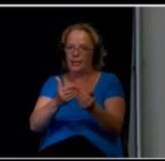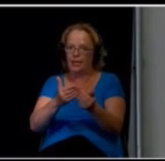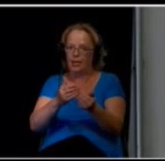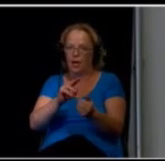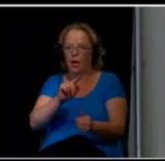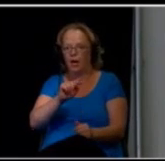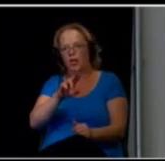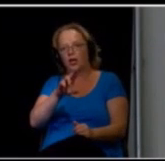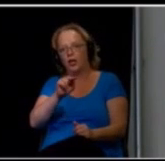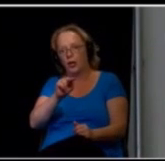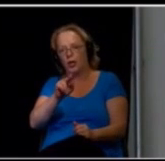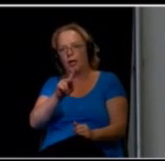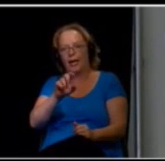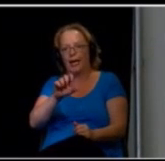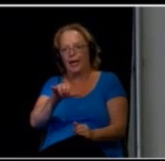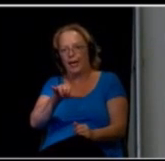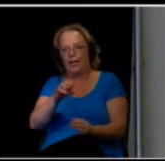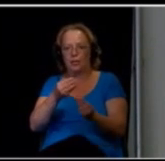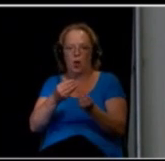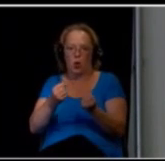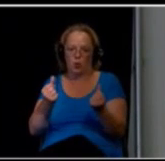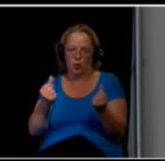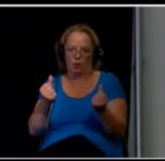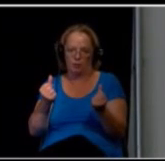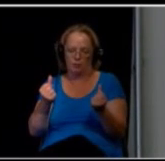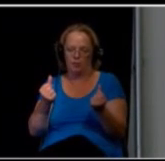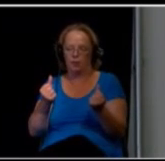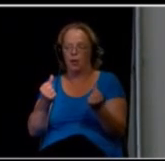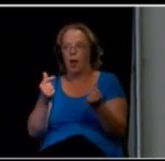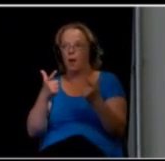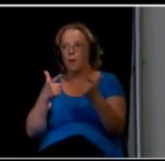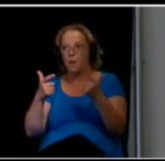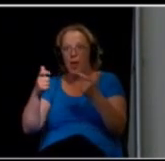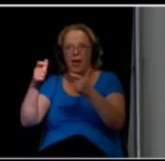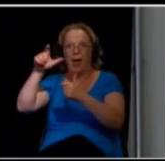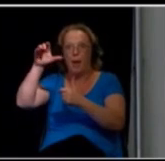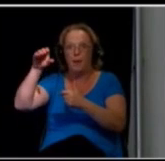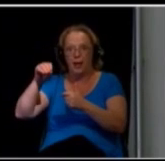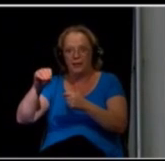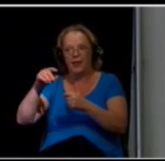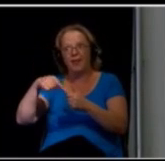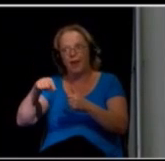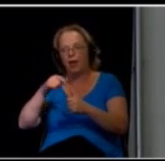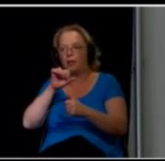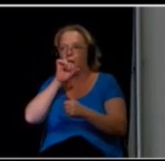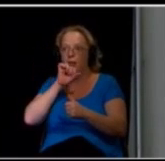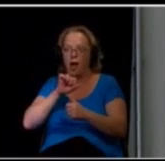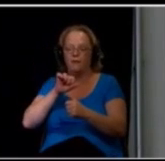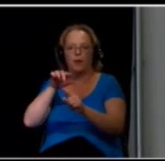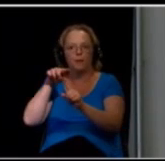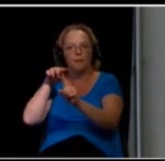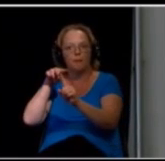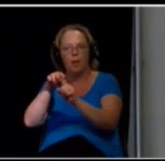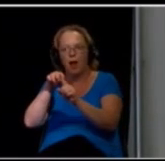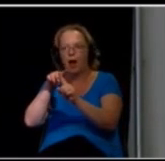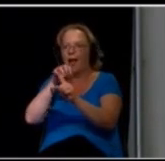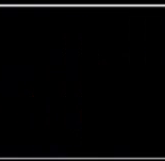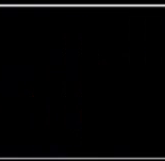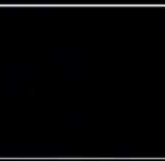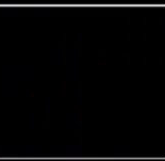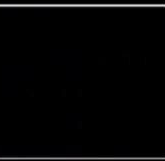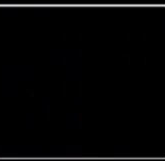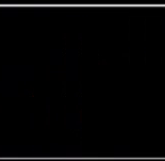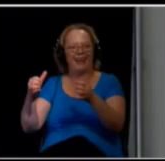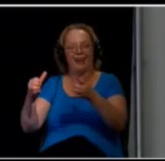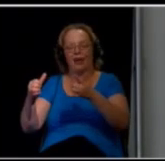And even big corporate customers, they like plug and play. Like if it's a low headache, super